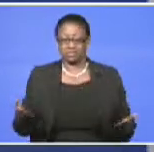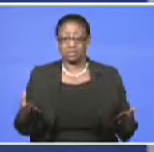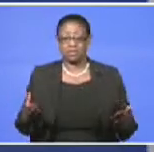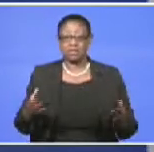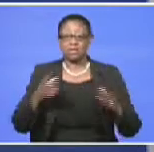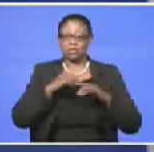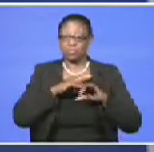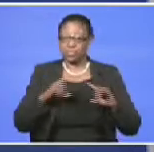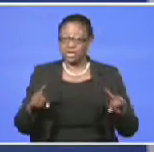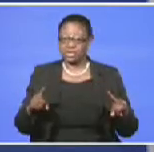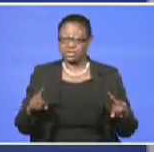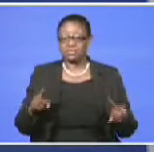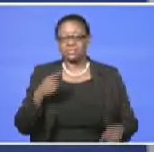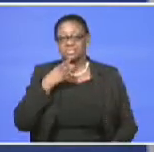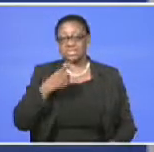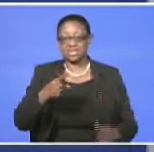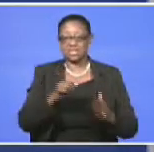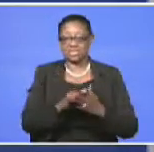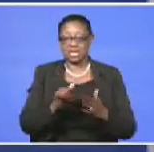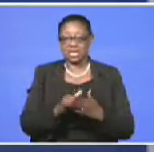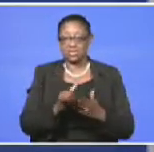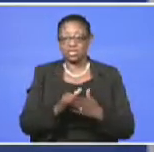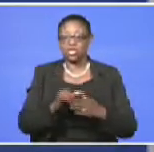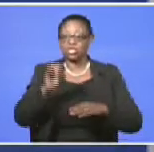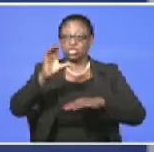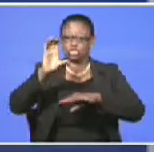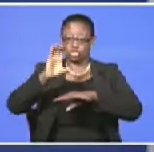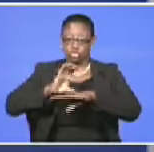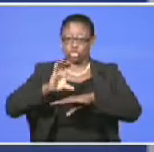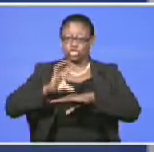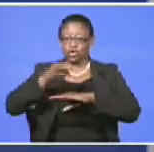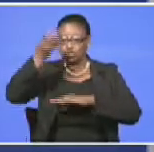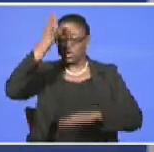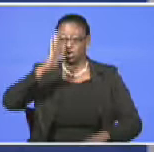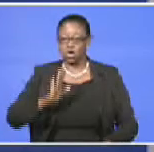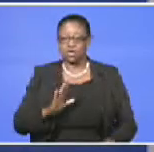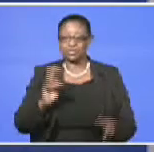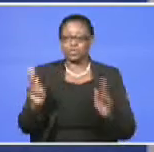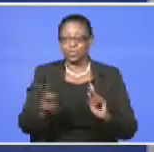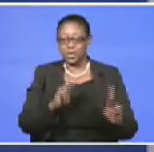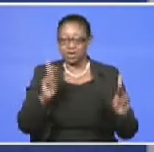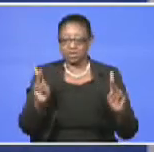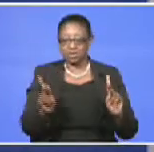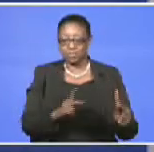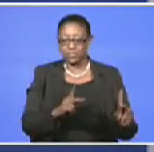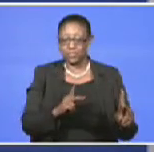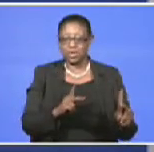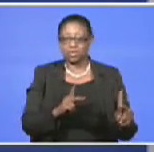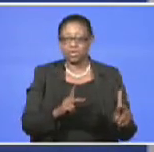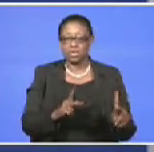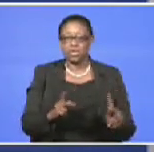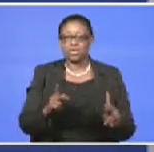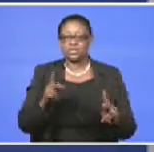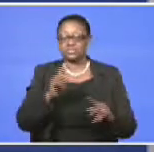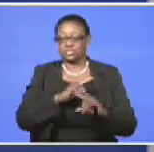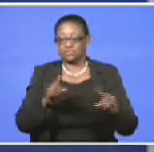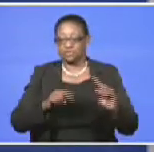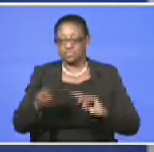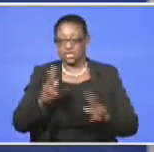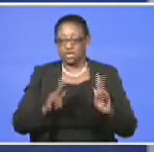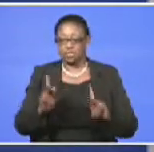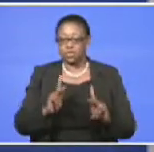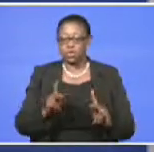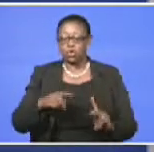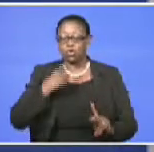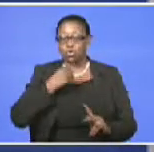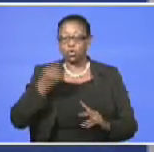Well, we also want to tell you tonight that officials and members of the Church of God of Prophecy are preparing to celebrate the contribution of Minister Dr. Barbara Brennan Williams, who